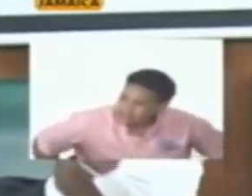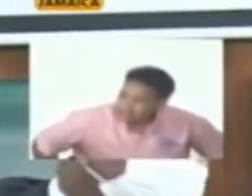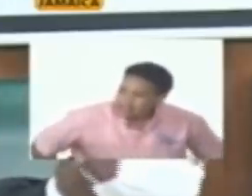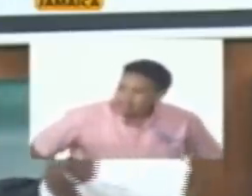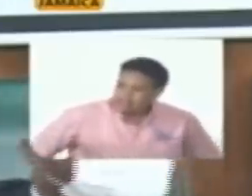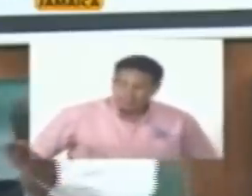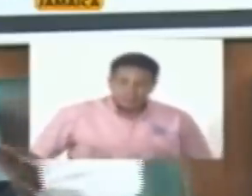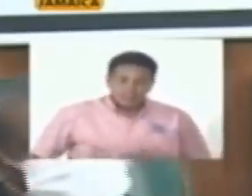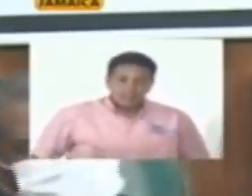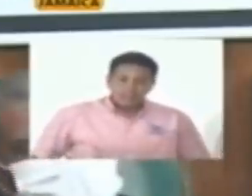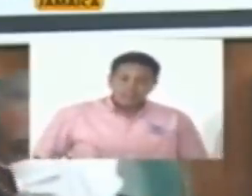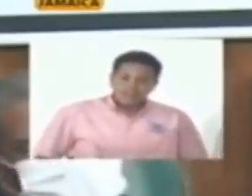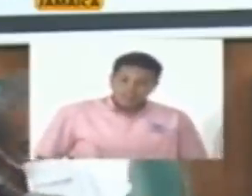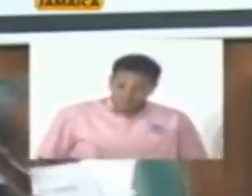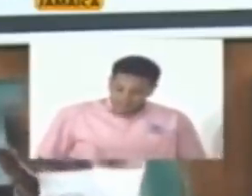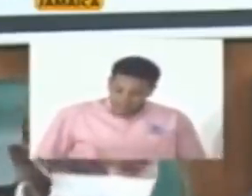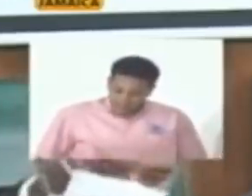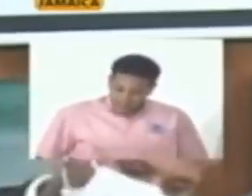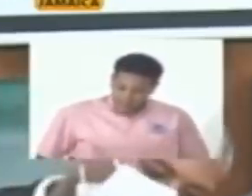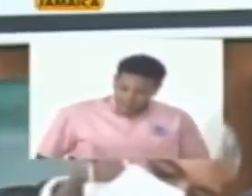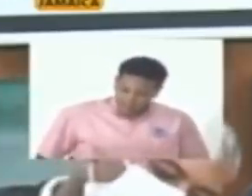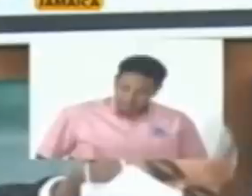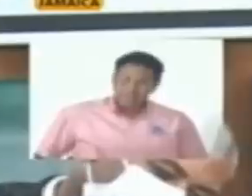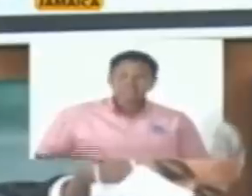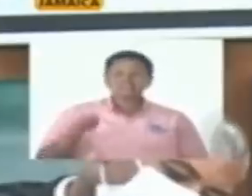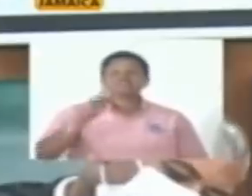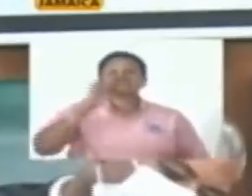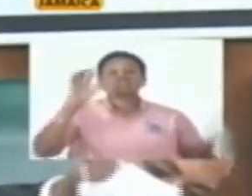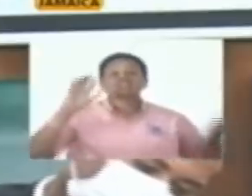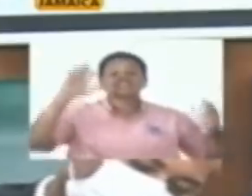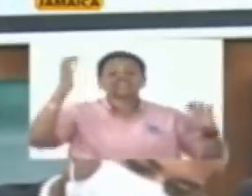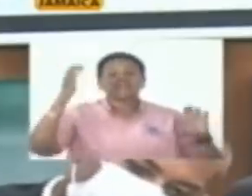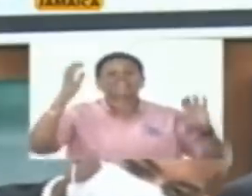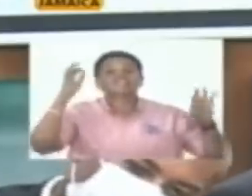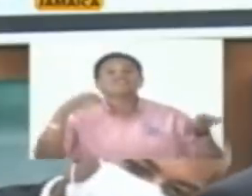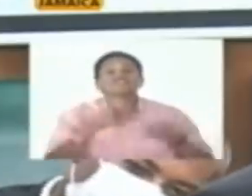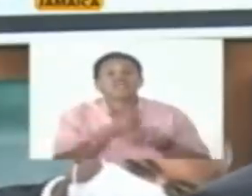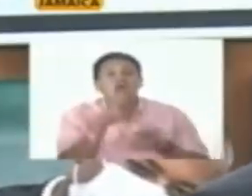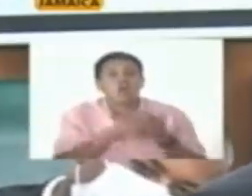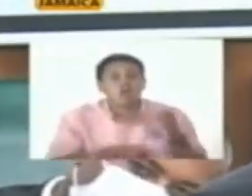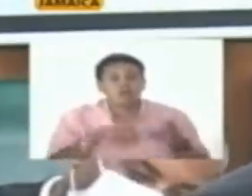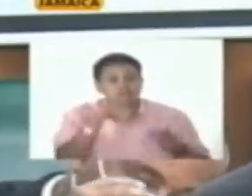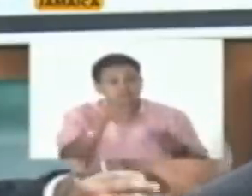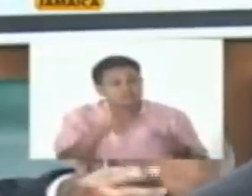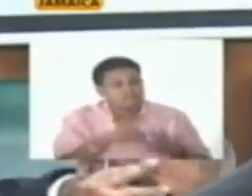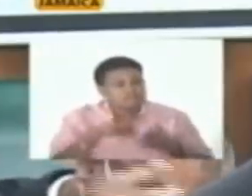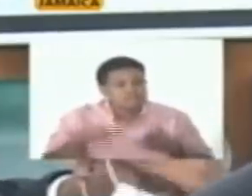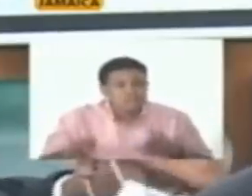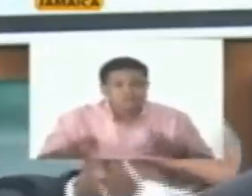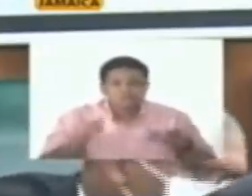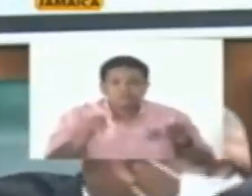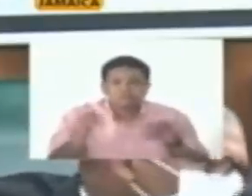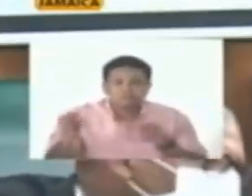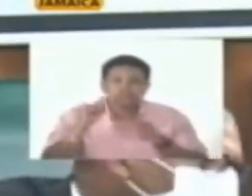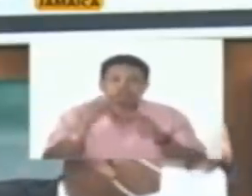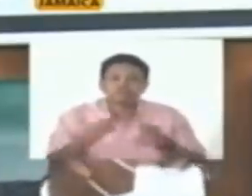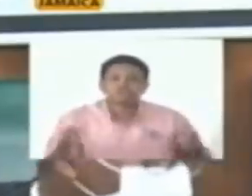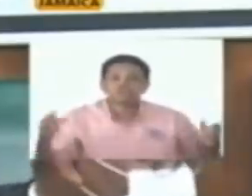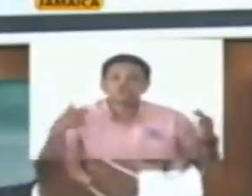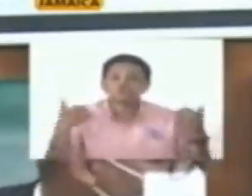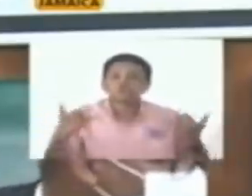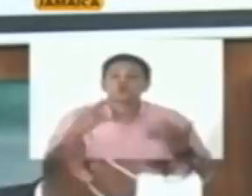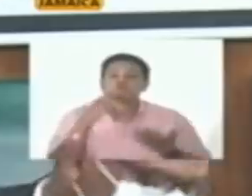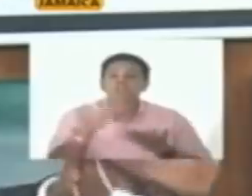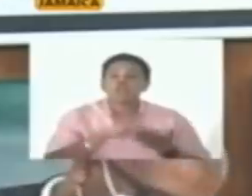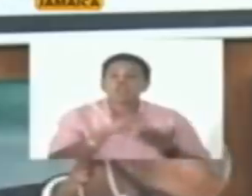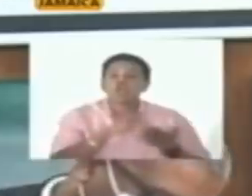Minister, this disastrous decision has cost the country dearly of resources which we are now